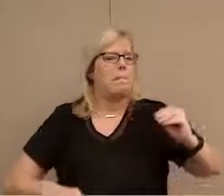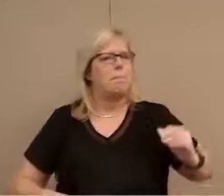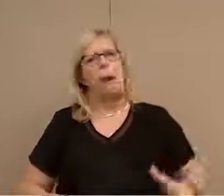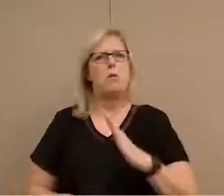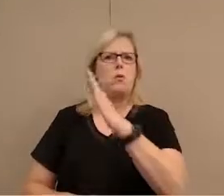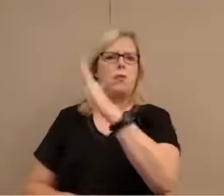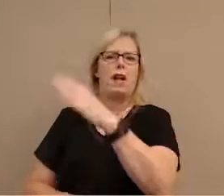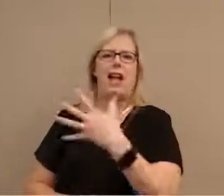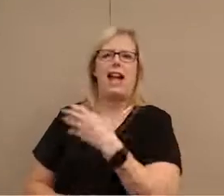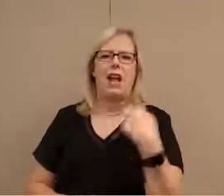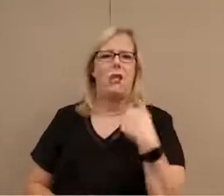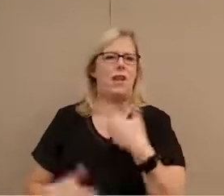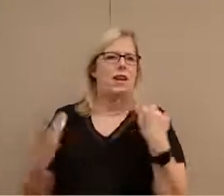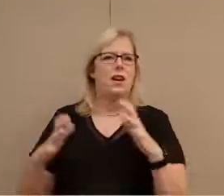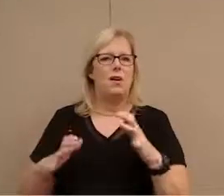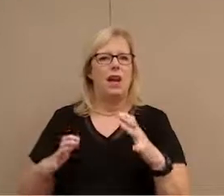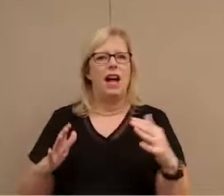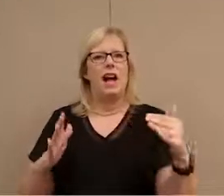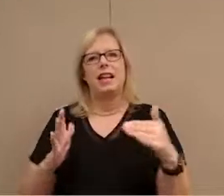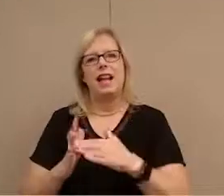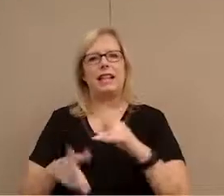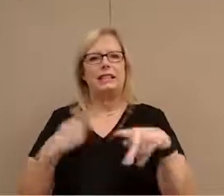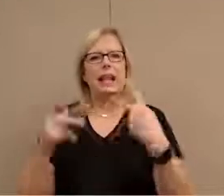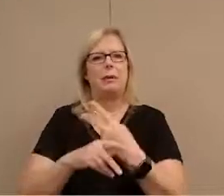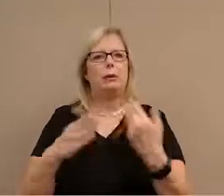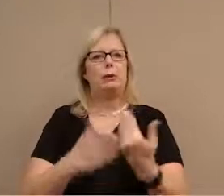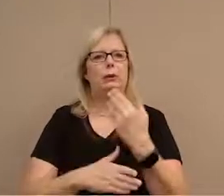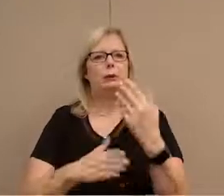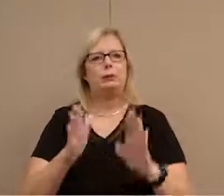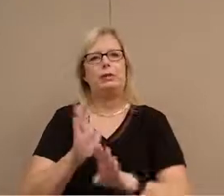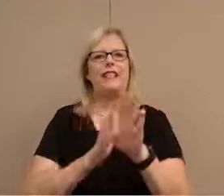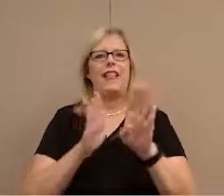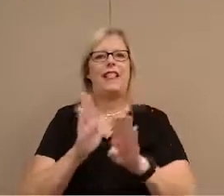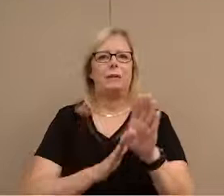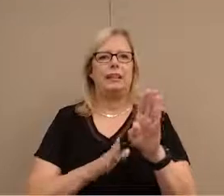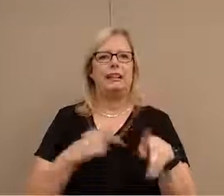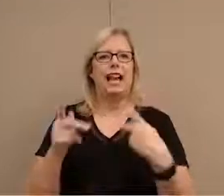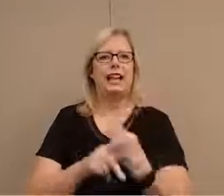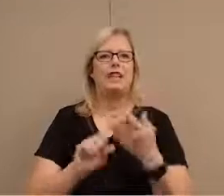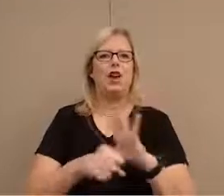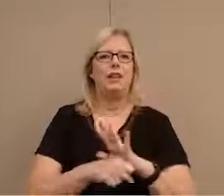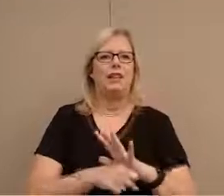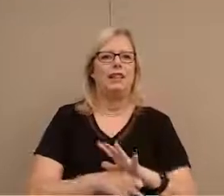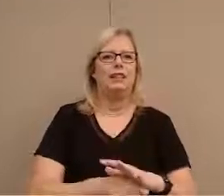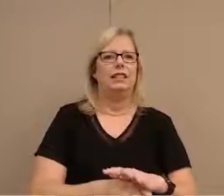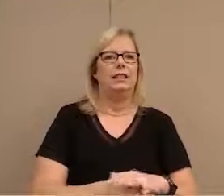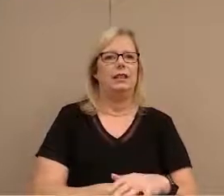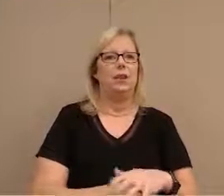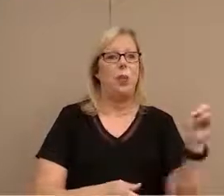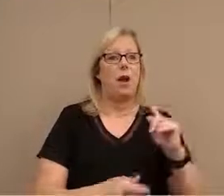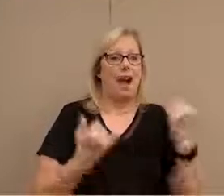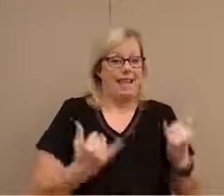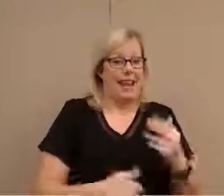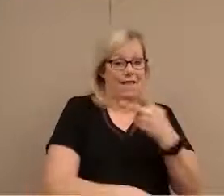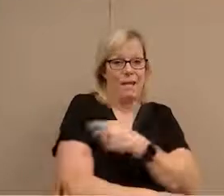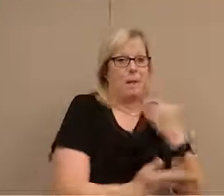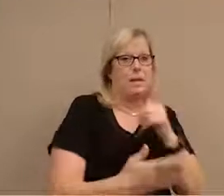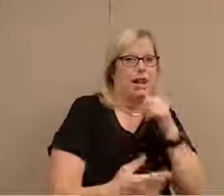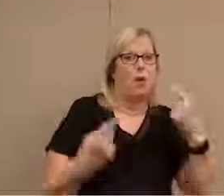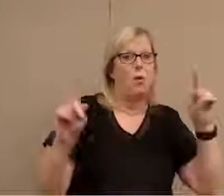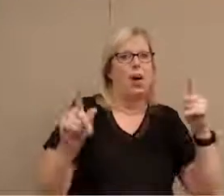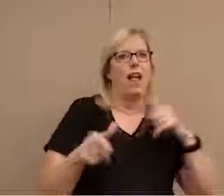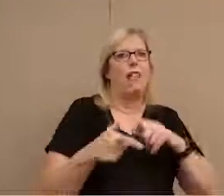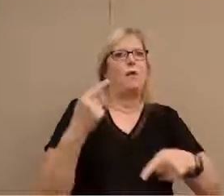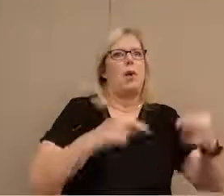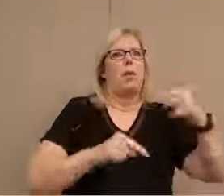don't want another strain probably where the current vaccine may not work, and then we're going to go back